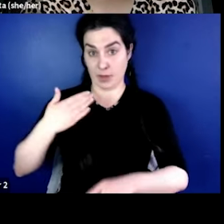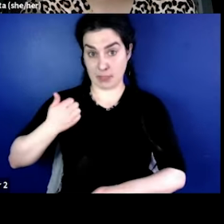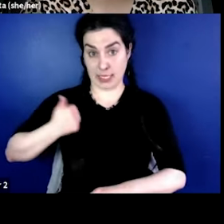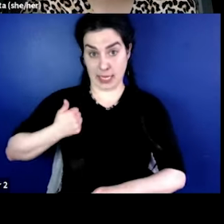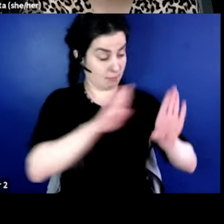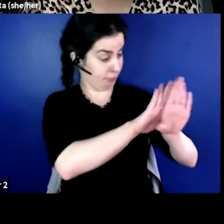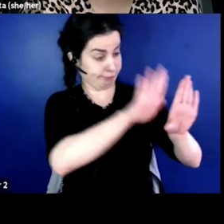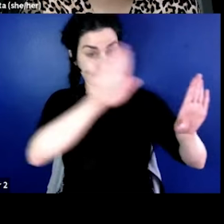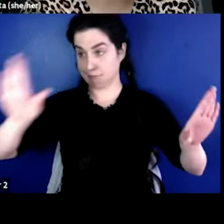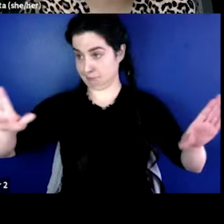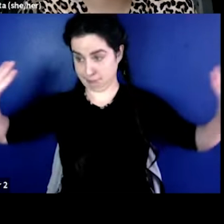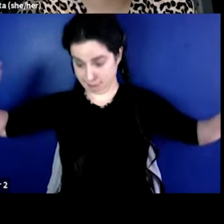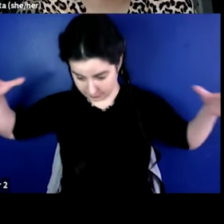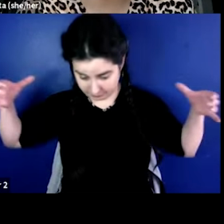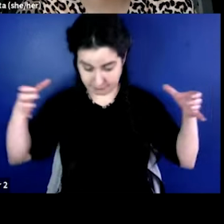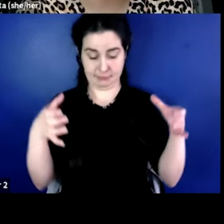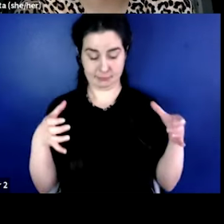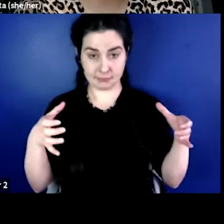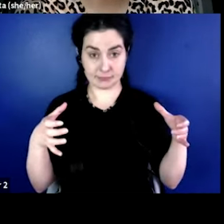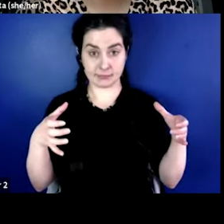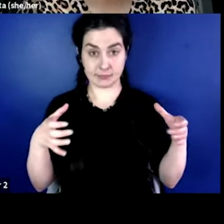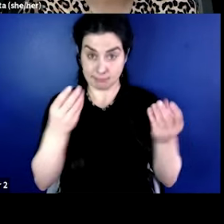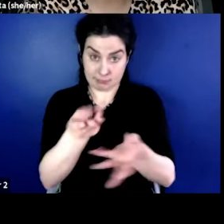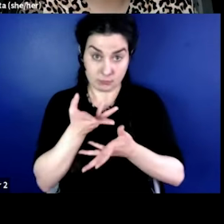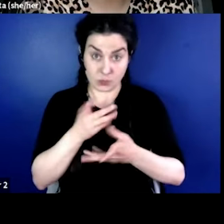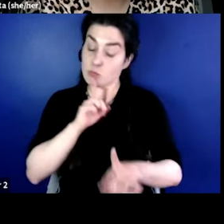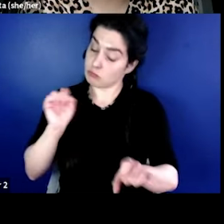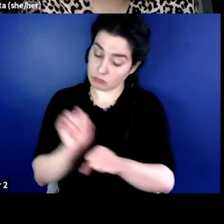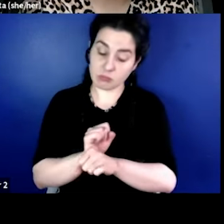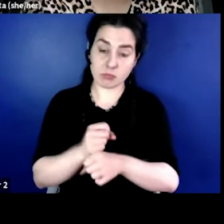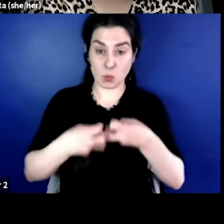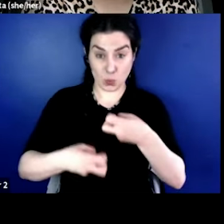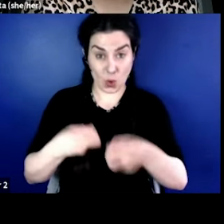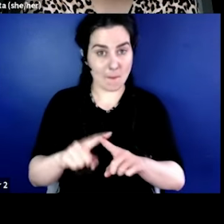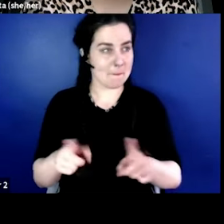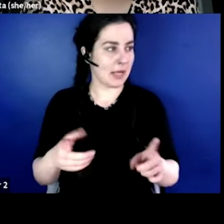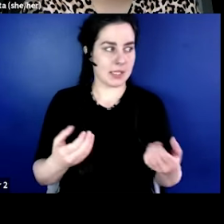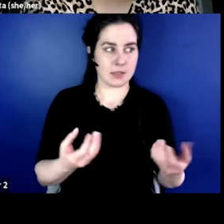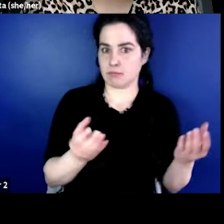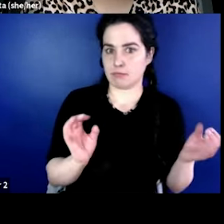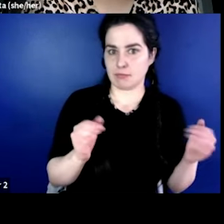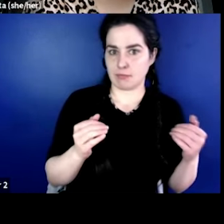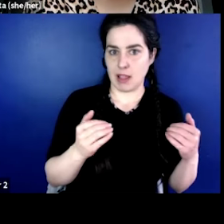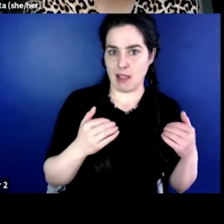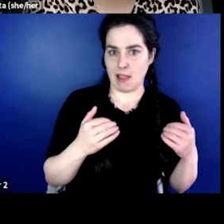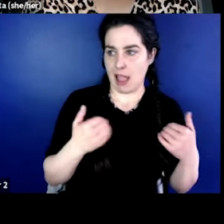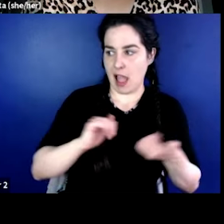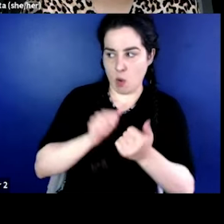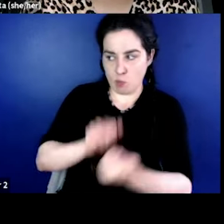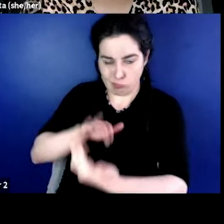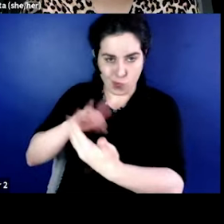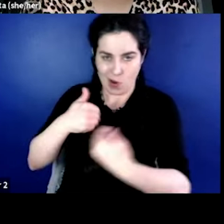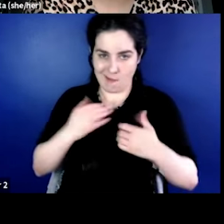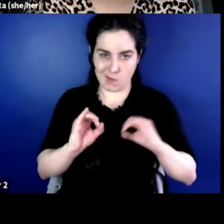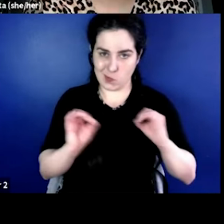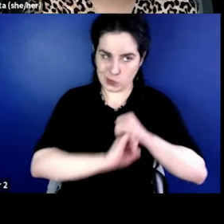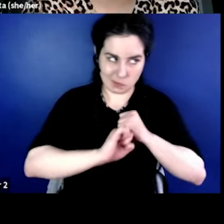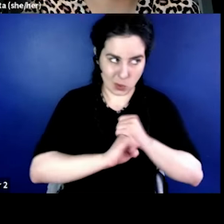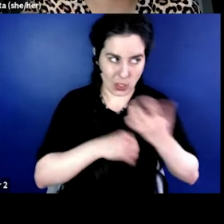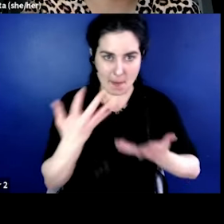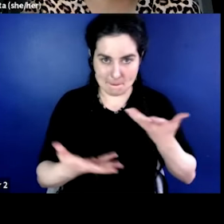from them was that this is a real issue, but that they don't have the support that they need to address it. So it